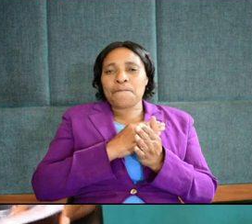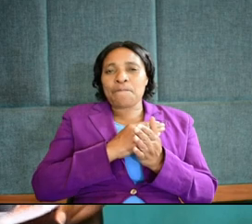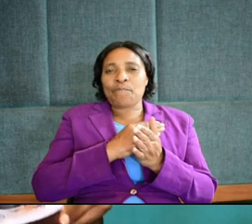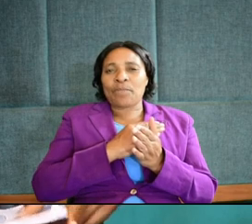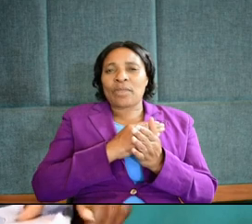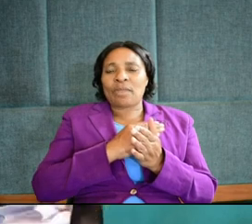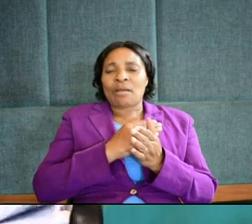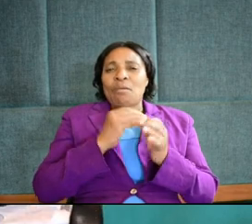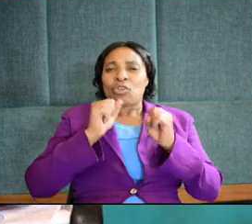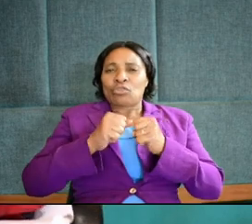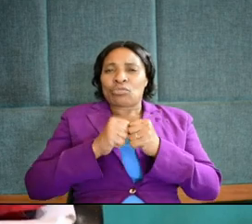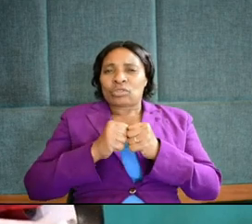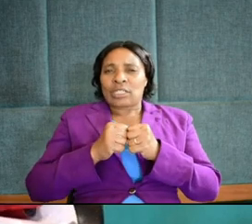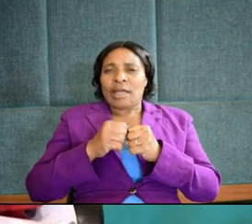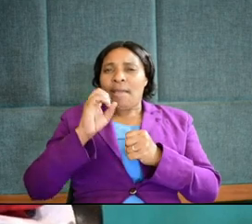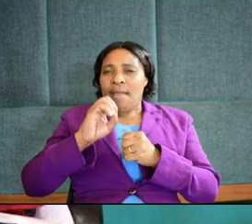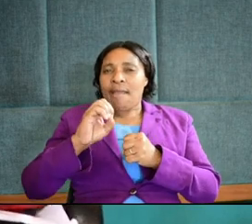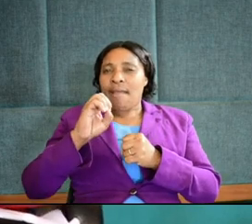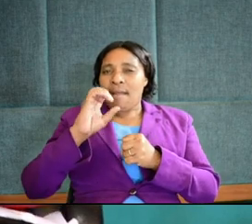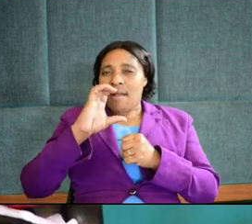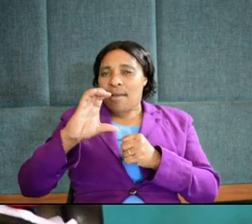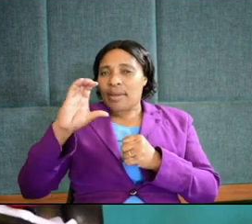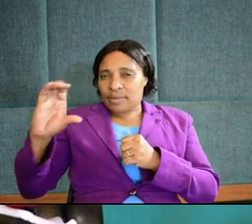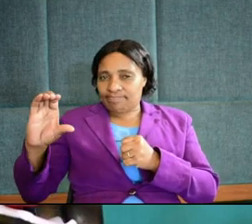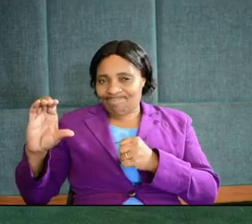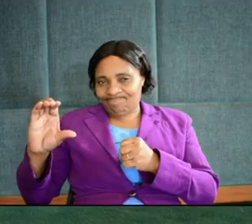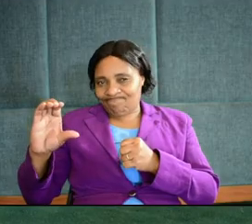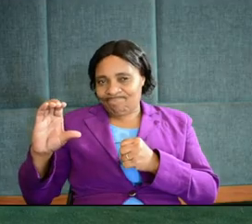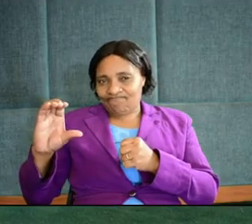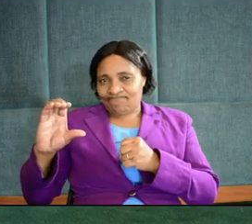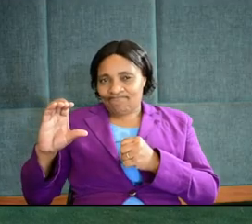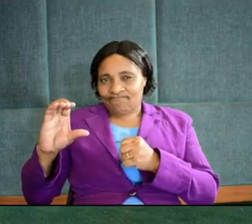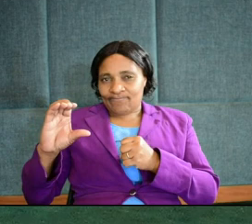Silas, maybe you can take us through Ecclesiastes 7,